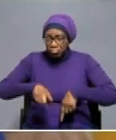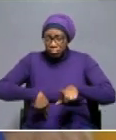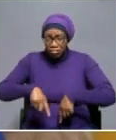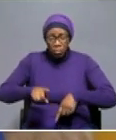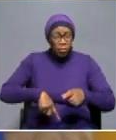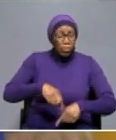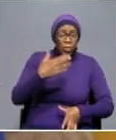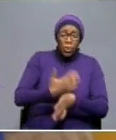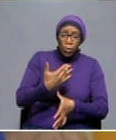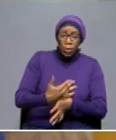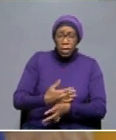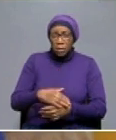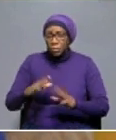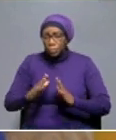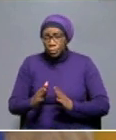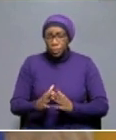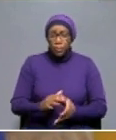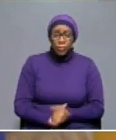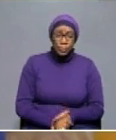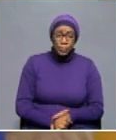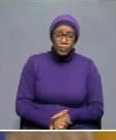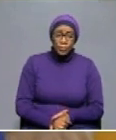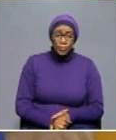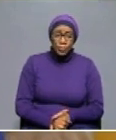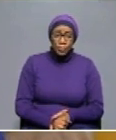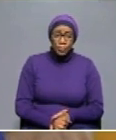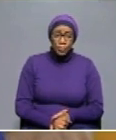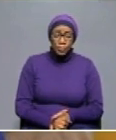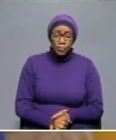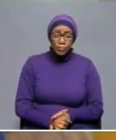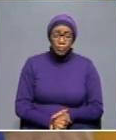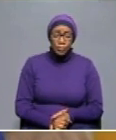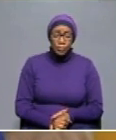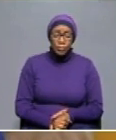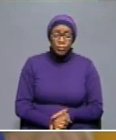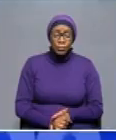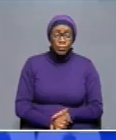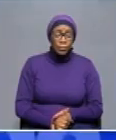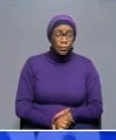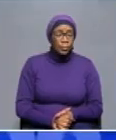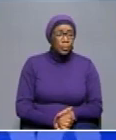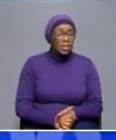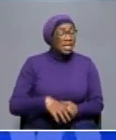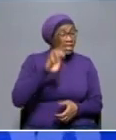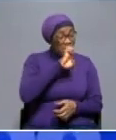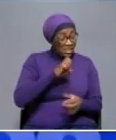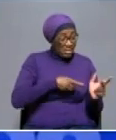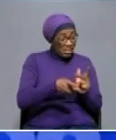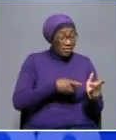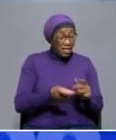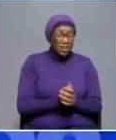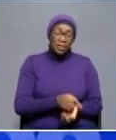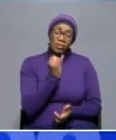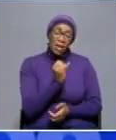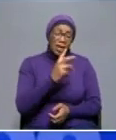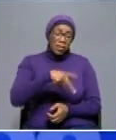if the government can find a way within its fiscal situation to do that. Right. Graham Hopwood, Executive Director for Institute for Public